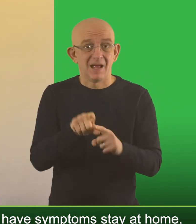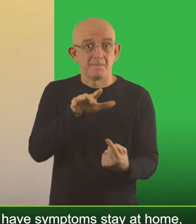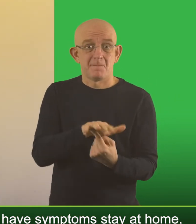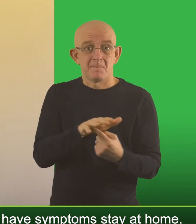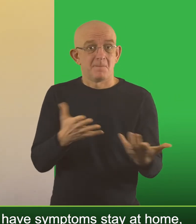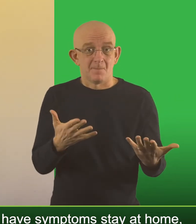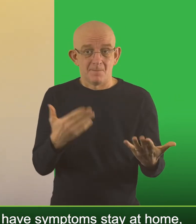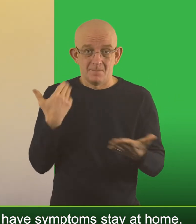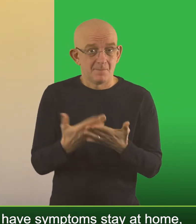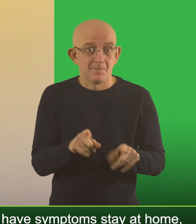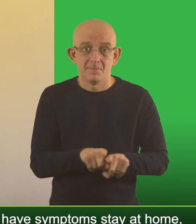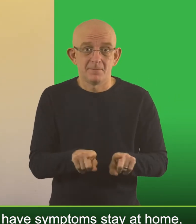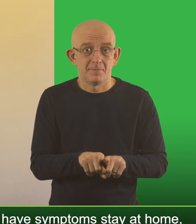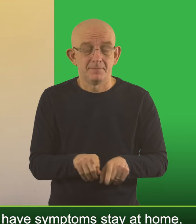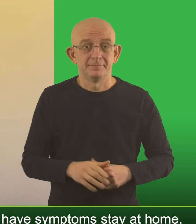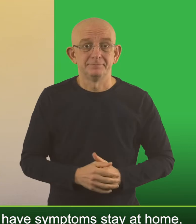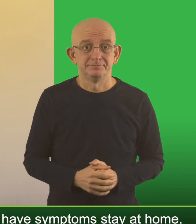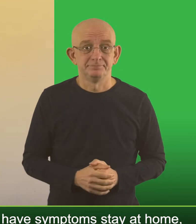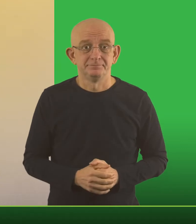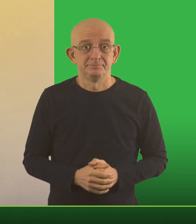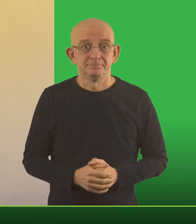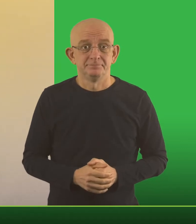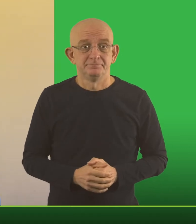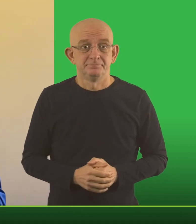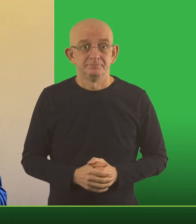washing, ventilation, etc. all still matter.